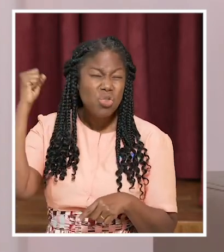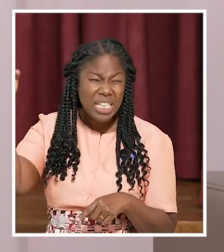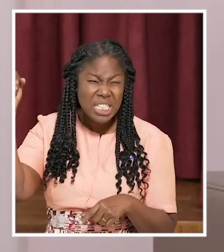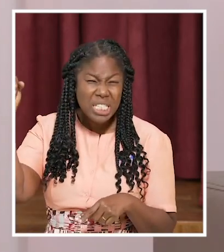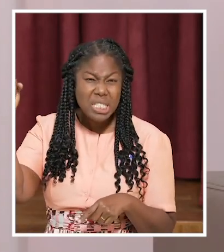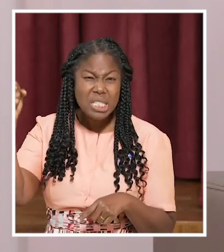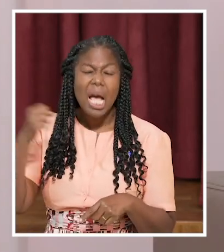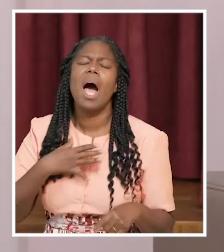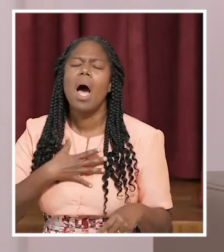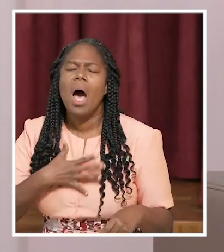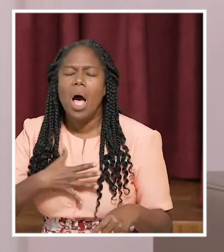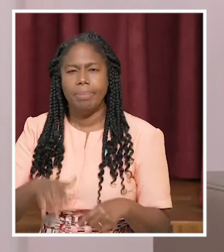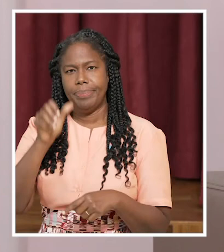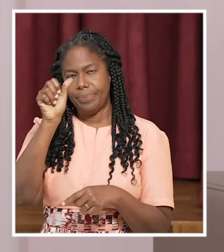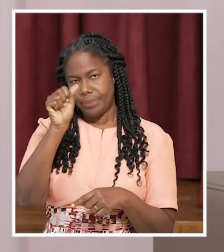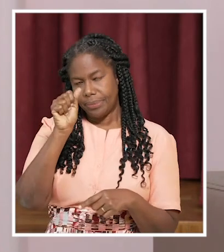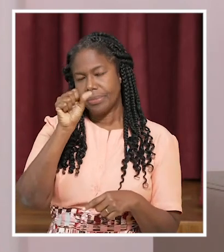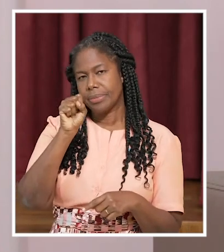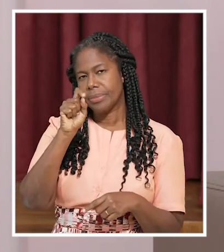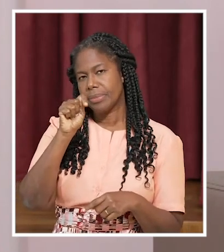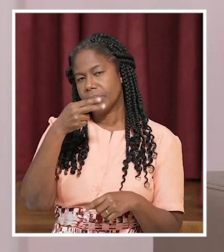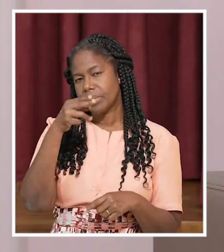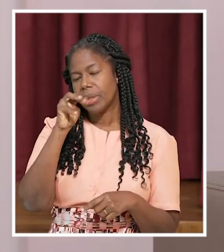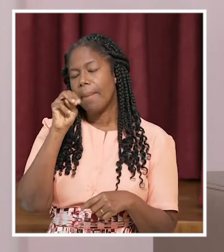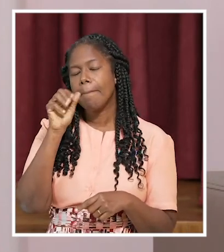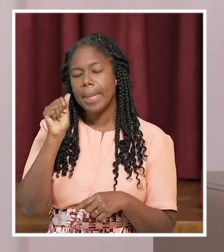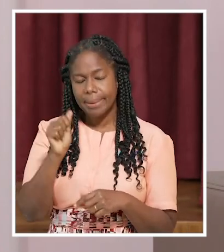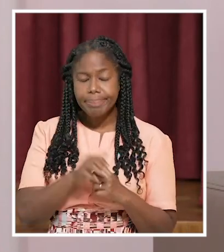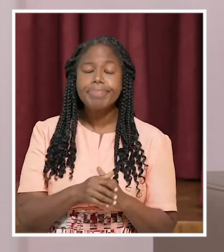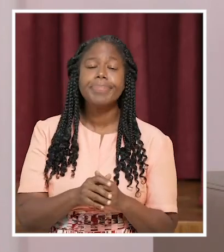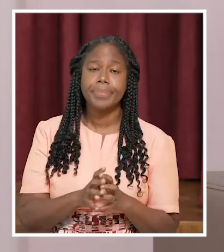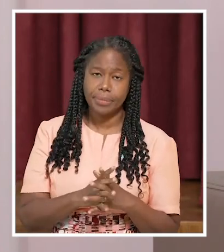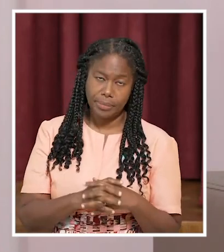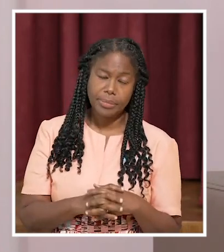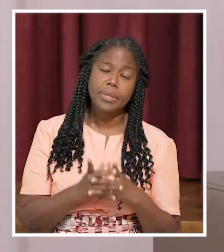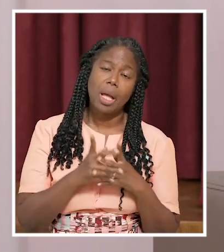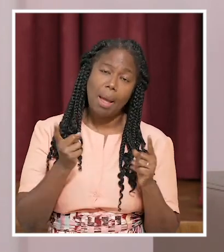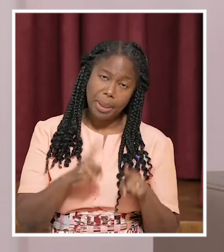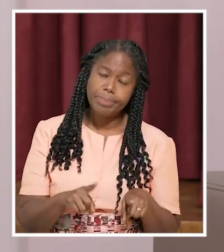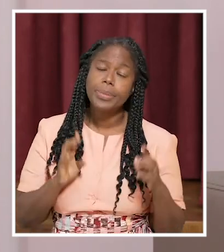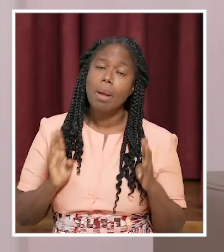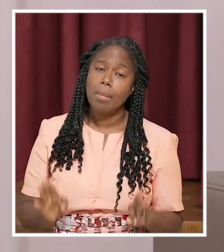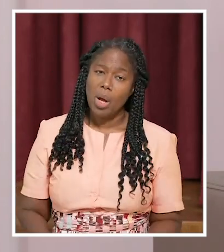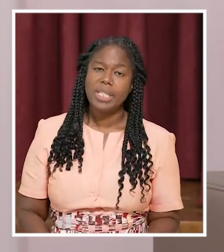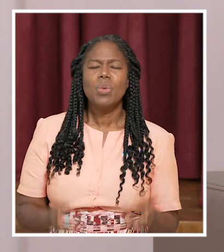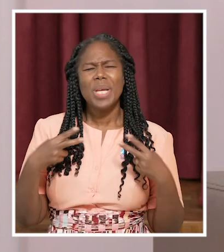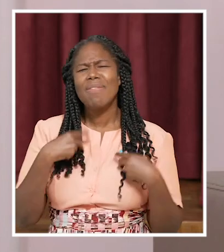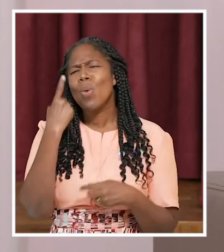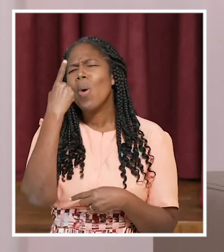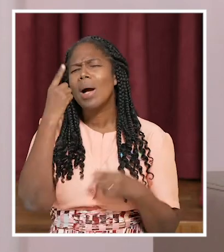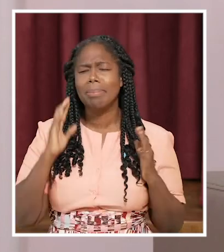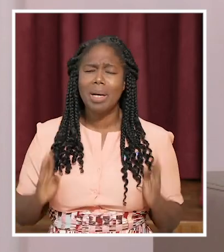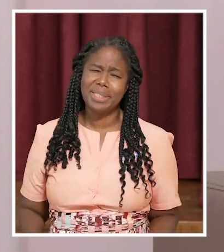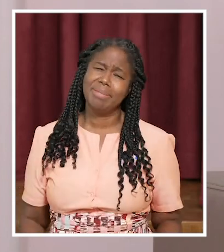pressure can be elevated as a result of stress. So that our body responds. We have one body. The